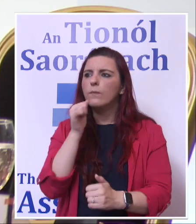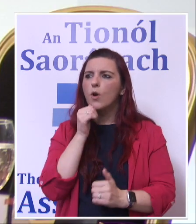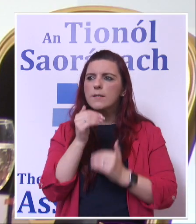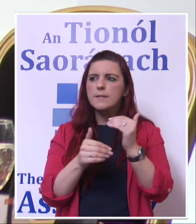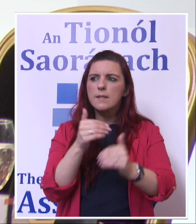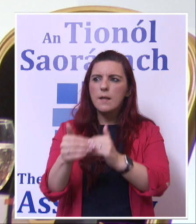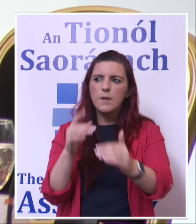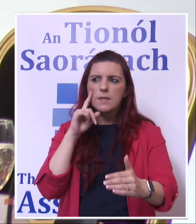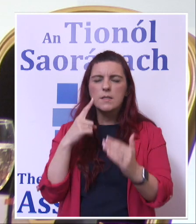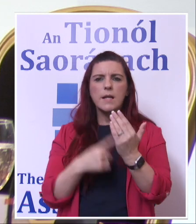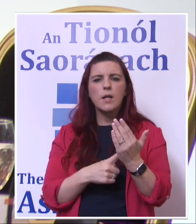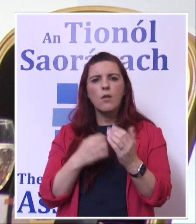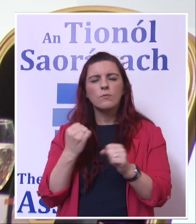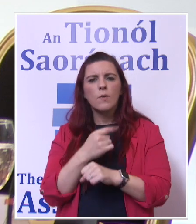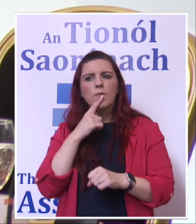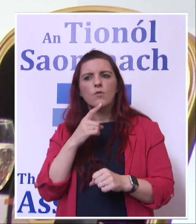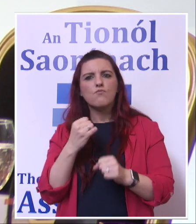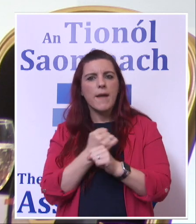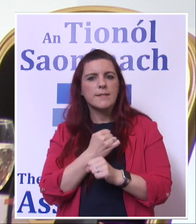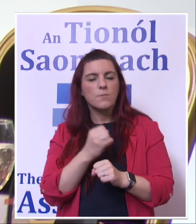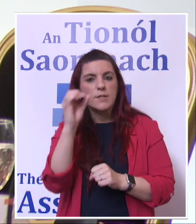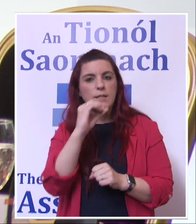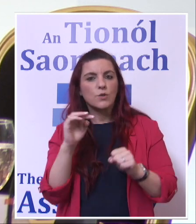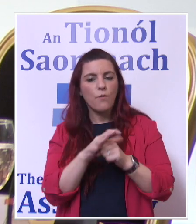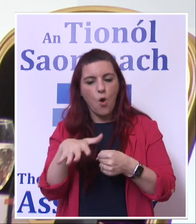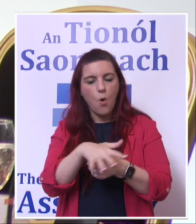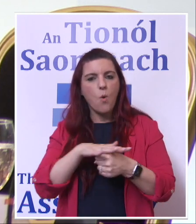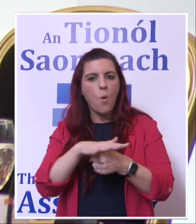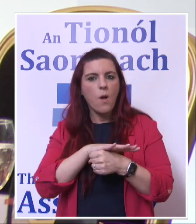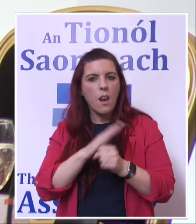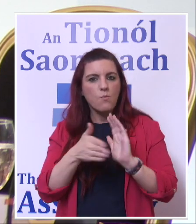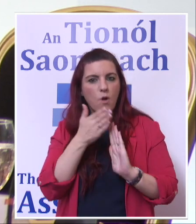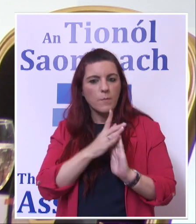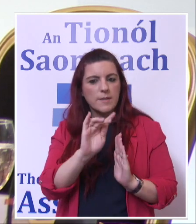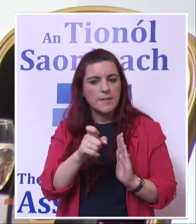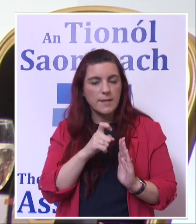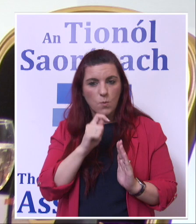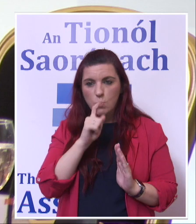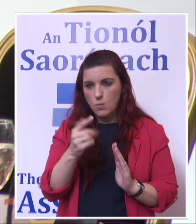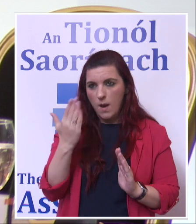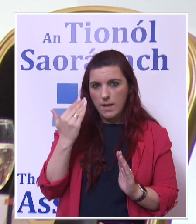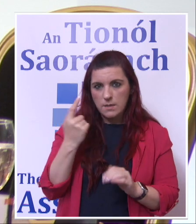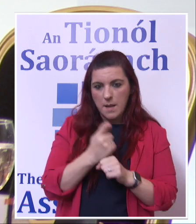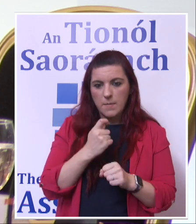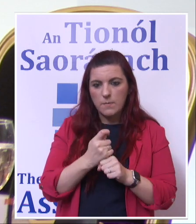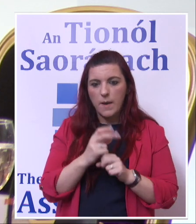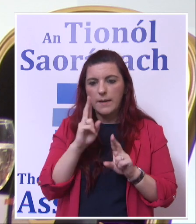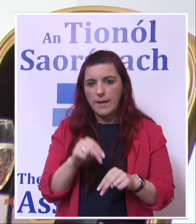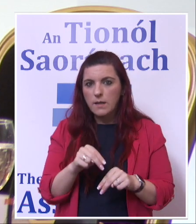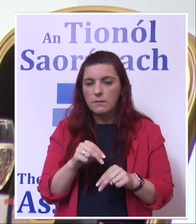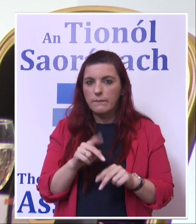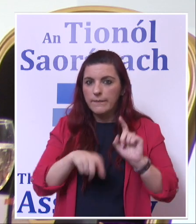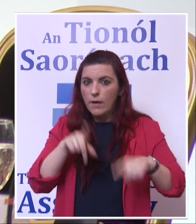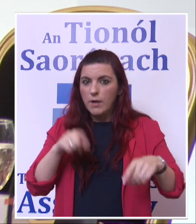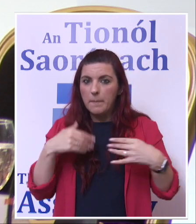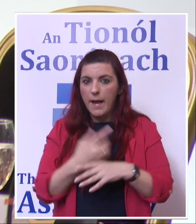the LPT, the local property tax. We told you reminded you last week, it can vary by plus or minus 15%. So